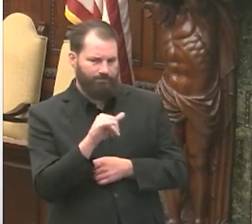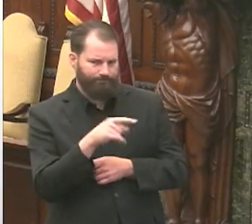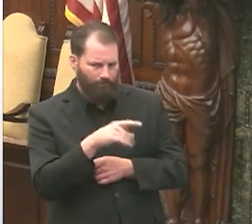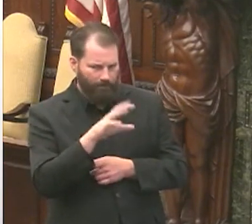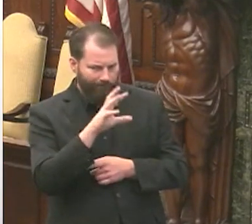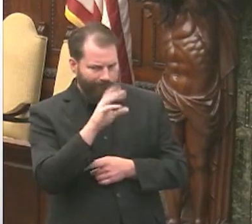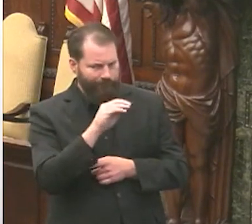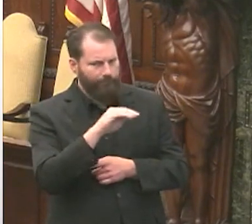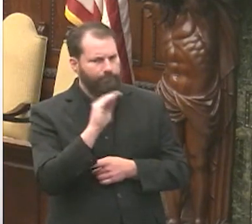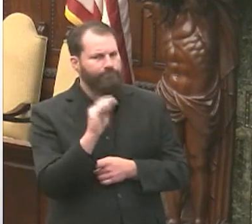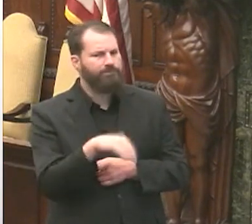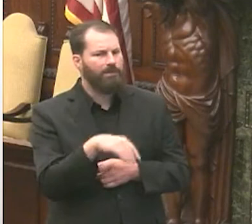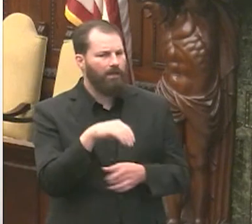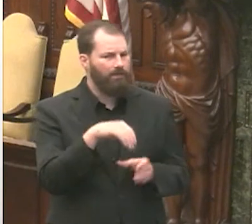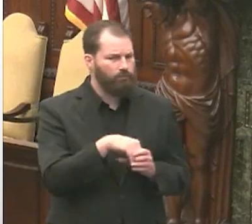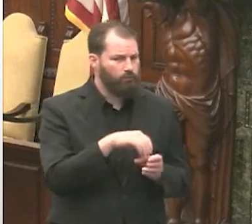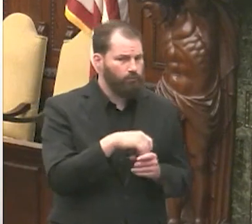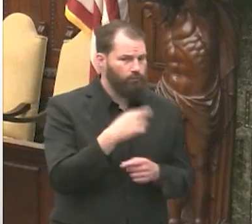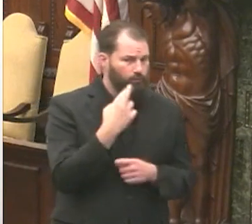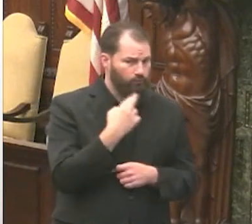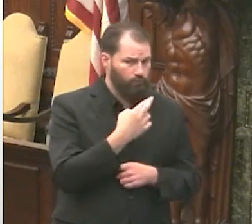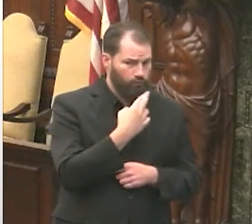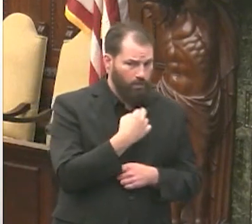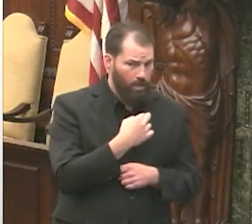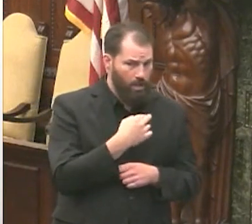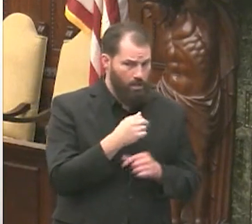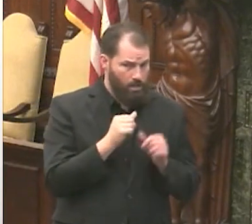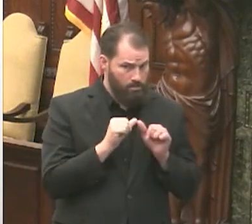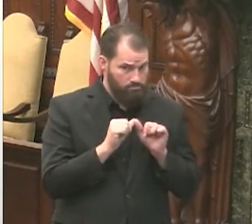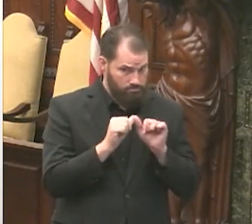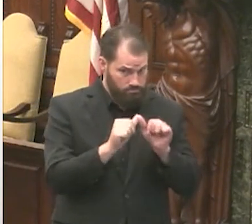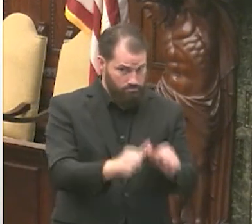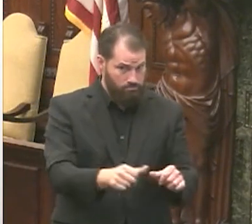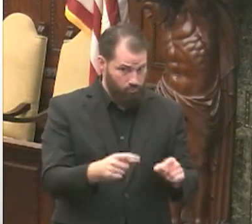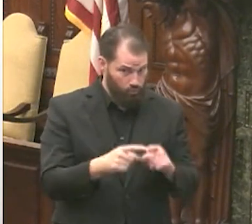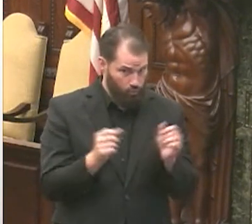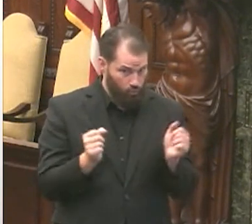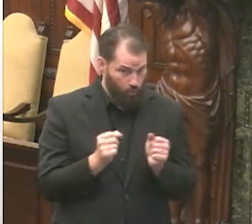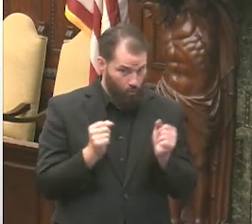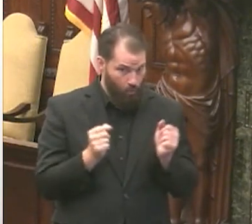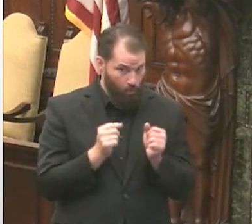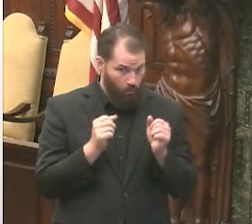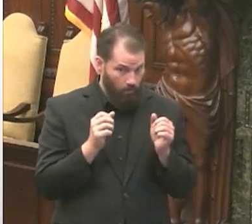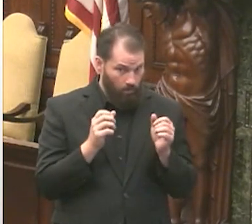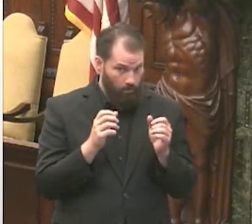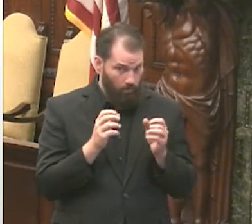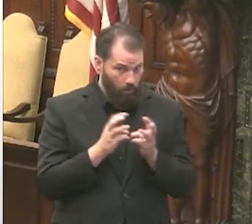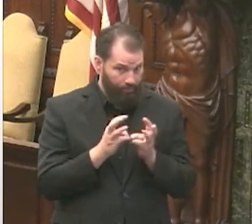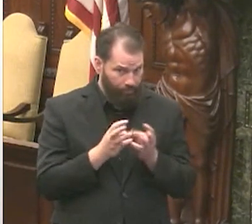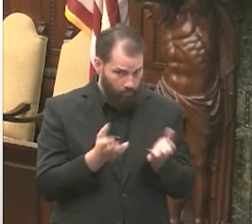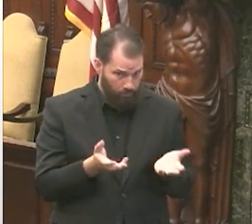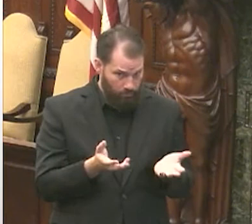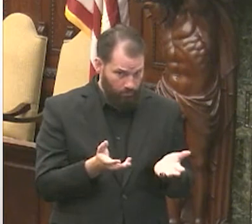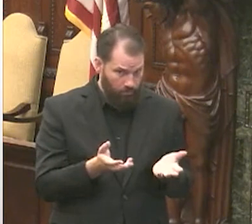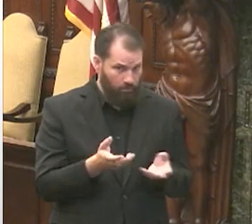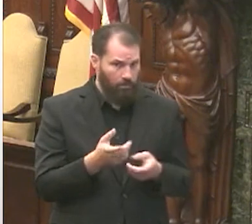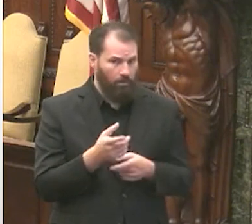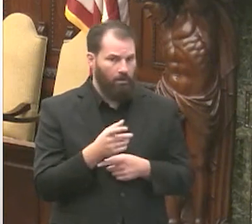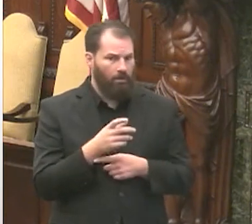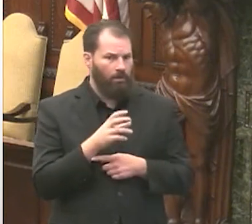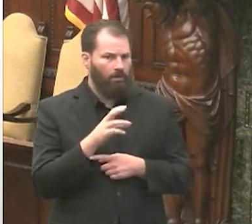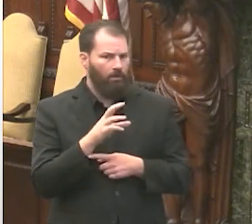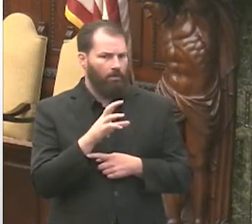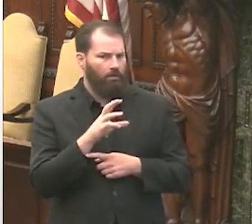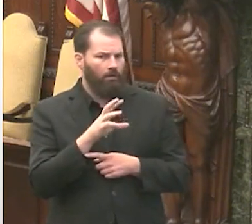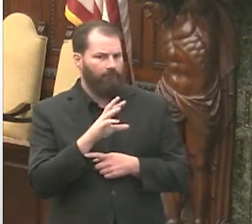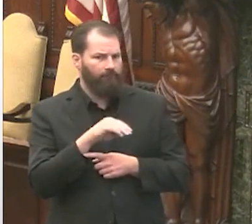be maintained until the cold weather is with us. That 50% allowed will be maintained as long as we think it is